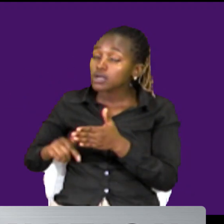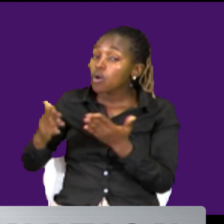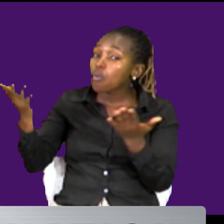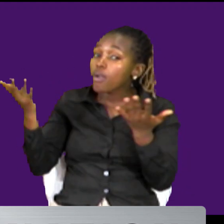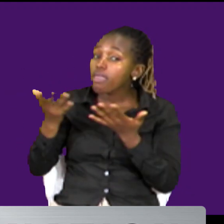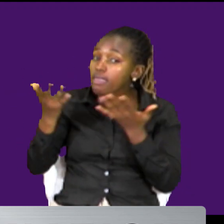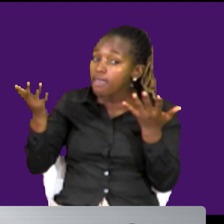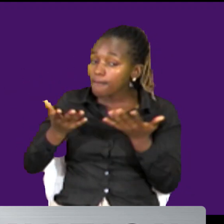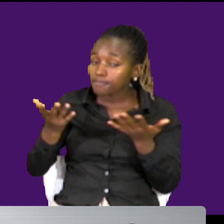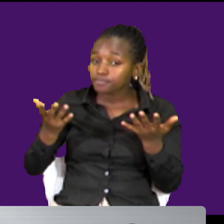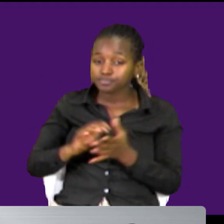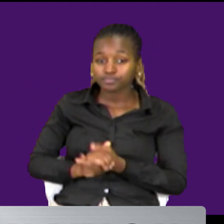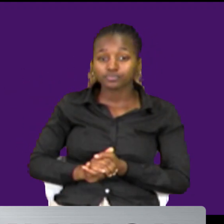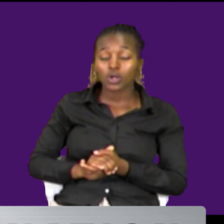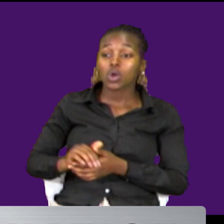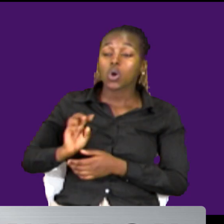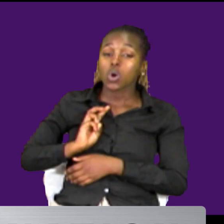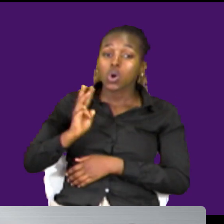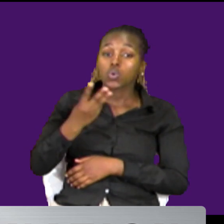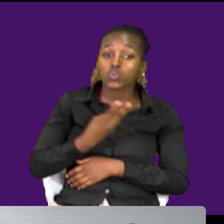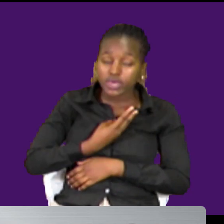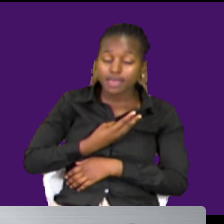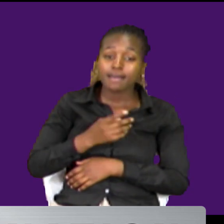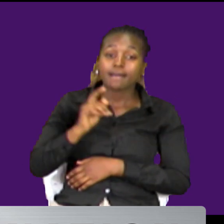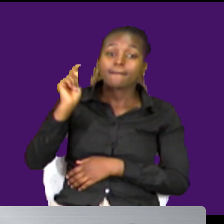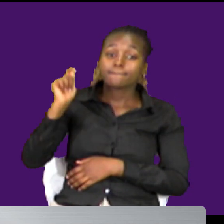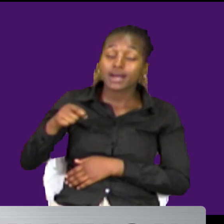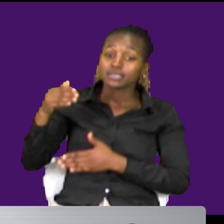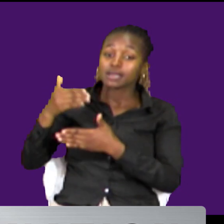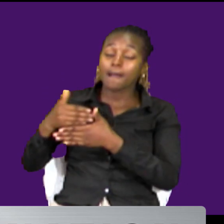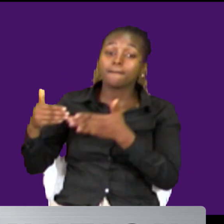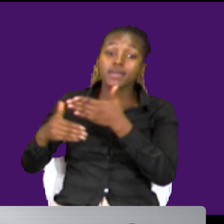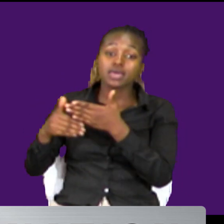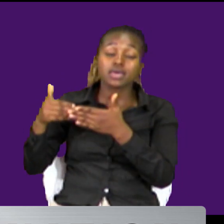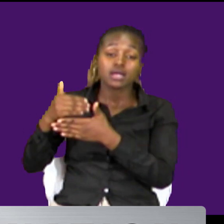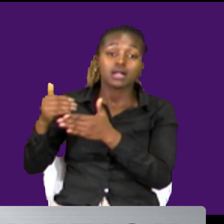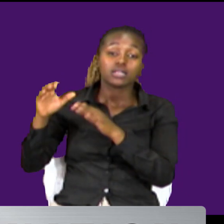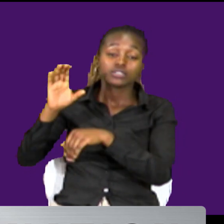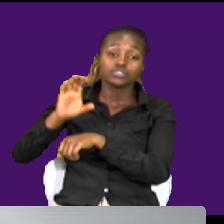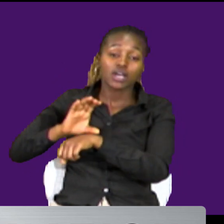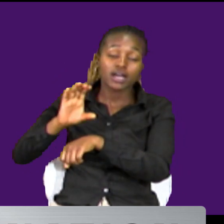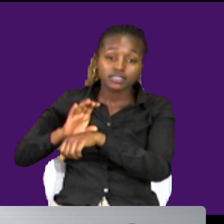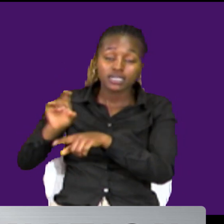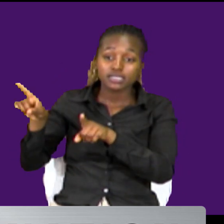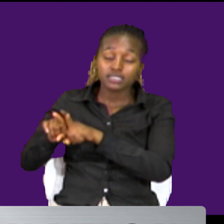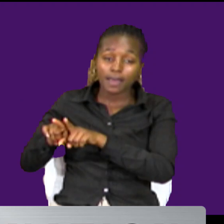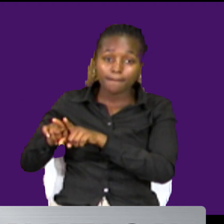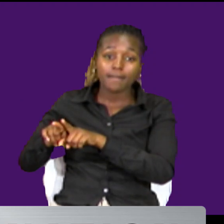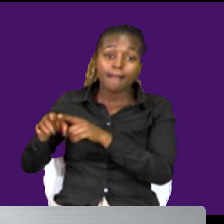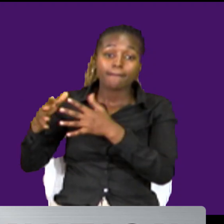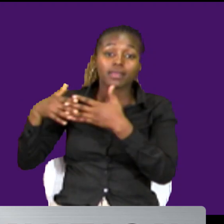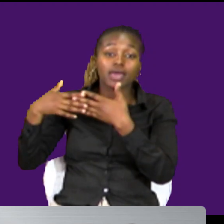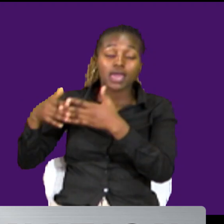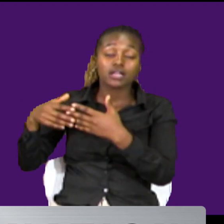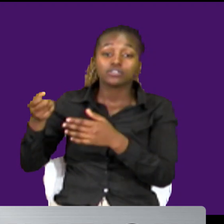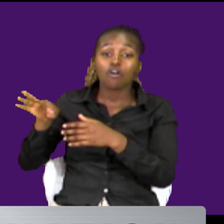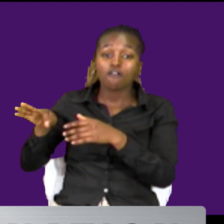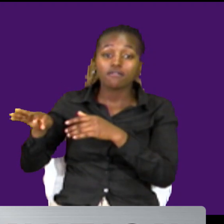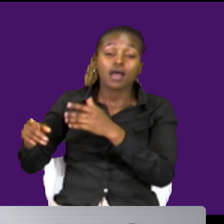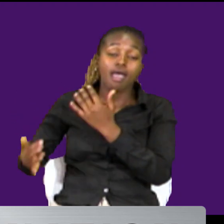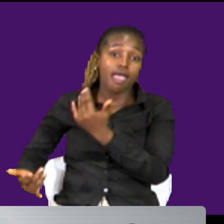said, we shall build the church and the gates of hell shall not prevail against. In the Bible, I